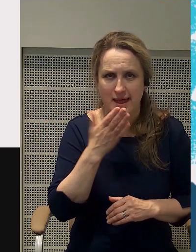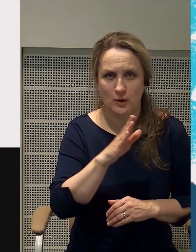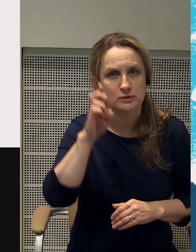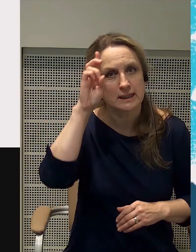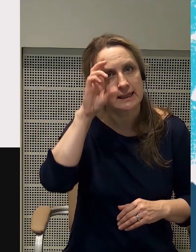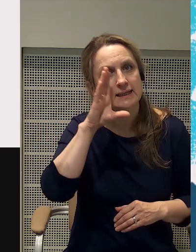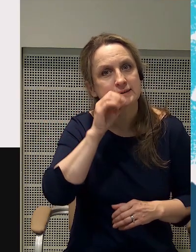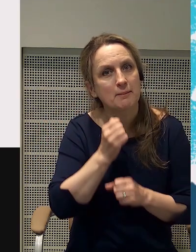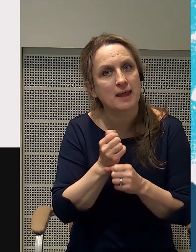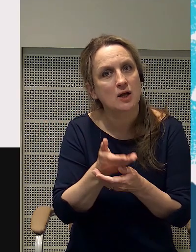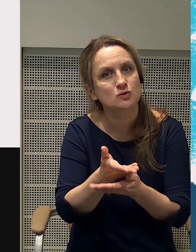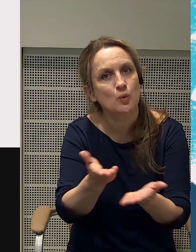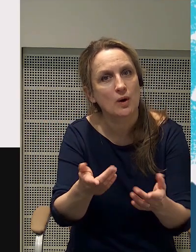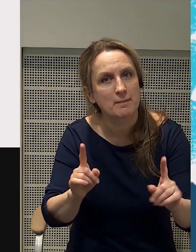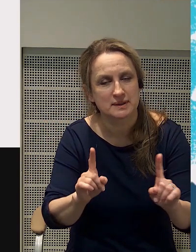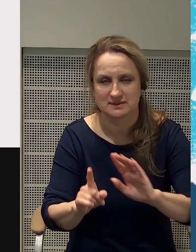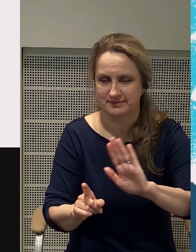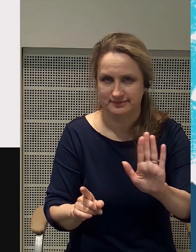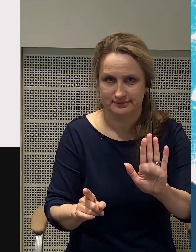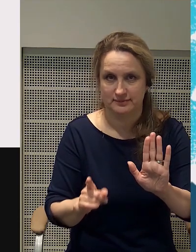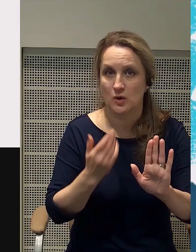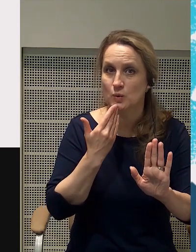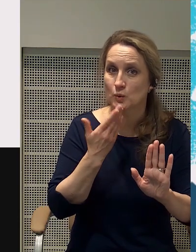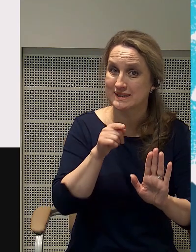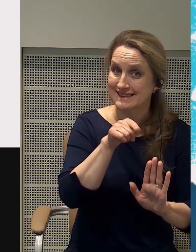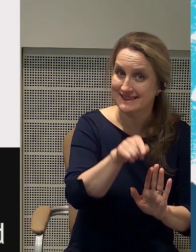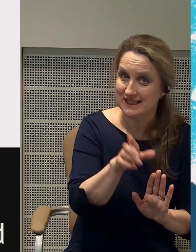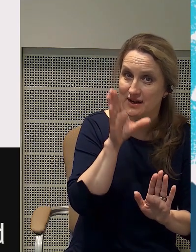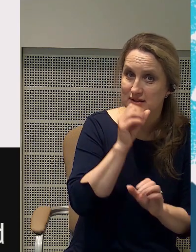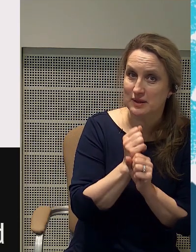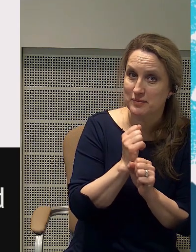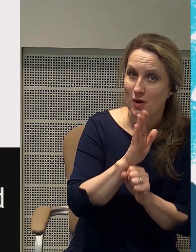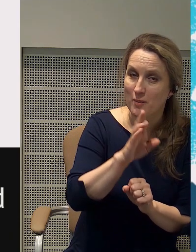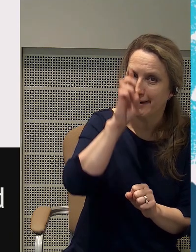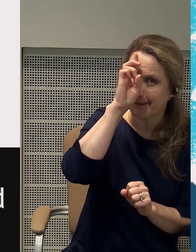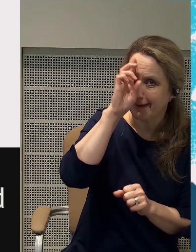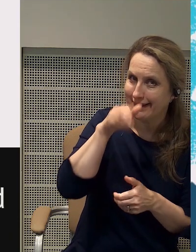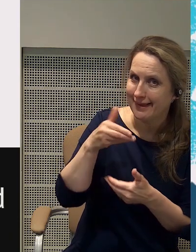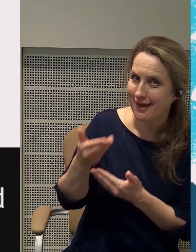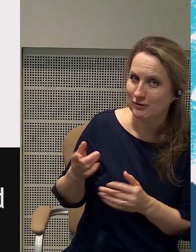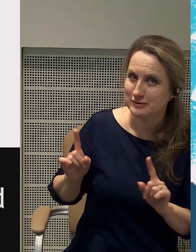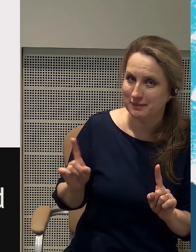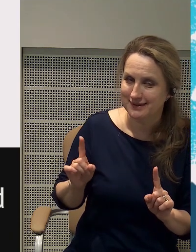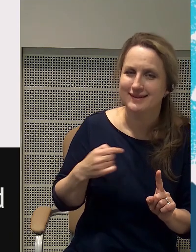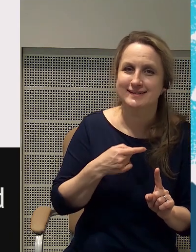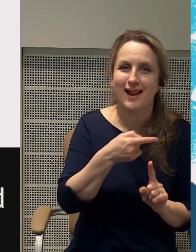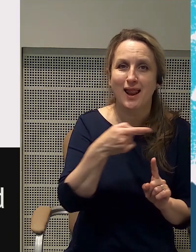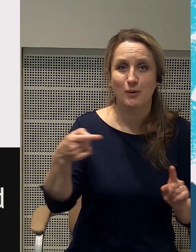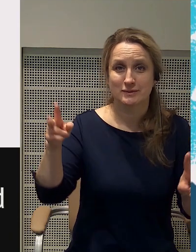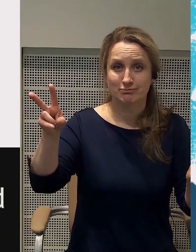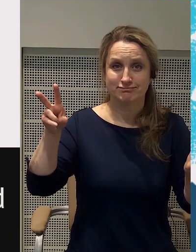country. I took the freedom to change slightly this sentence, and I want to finish my